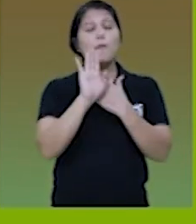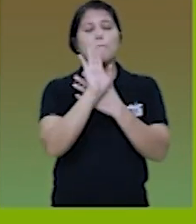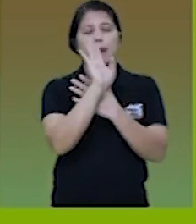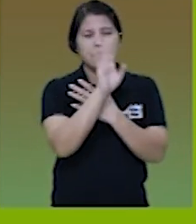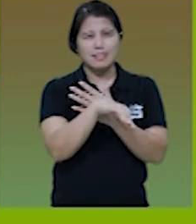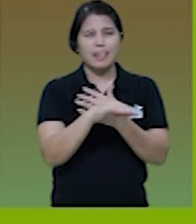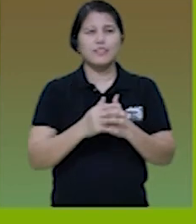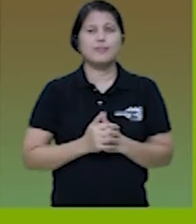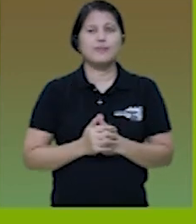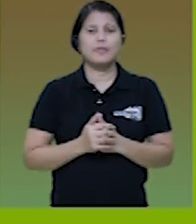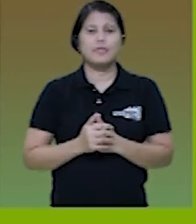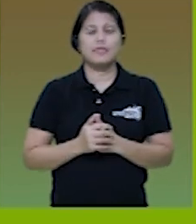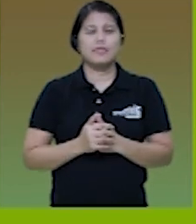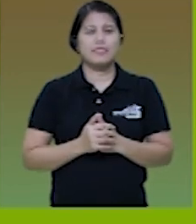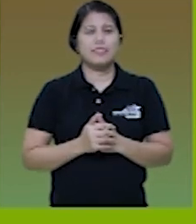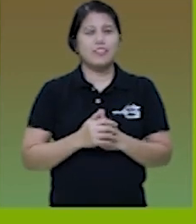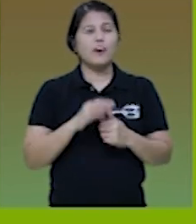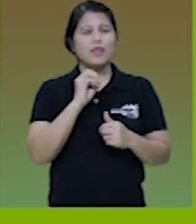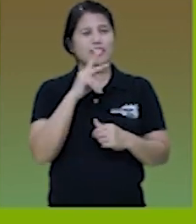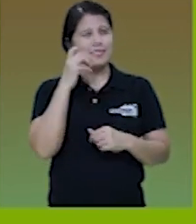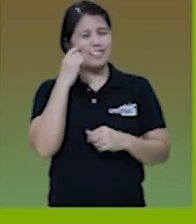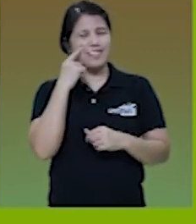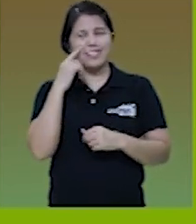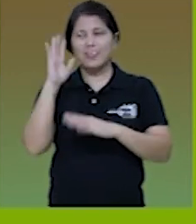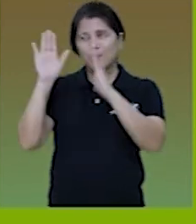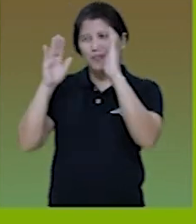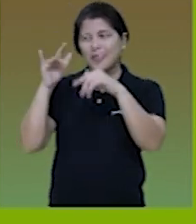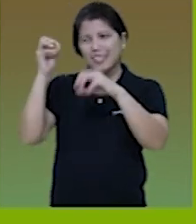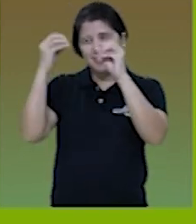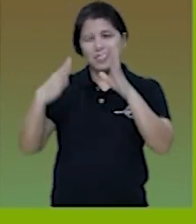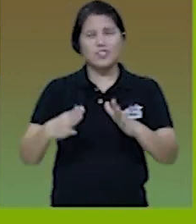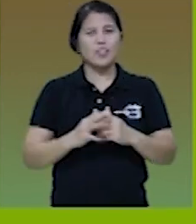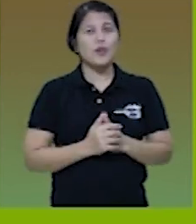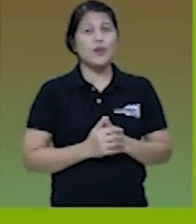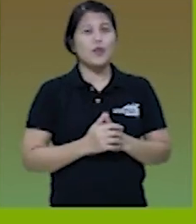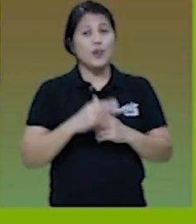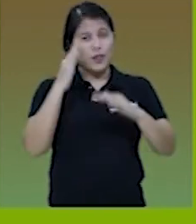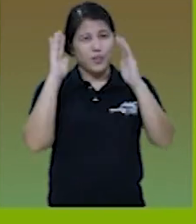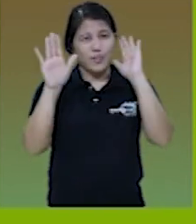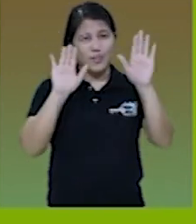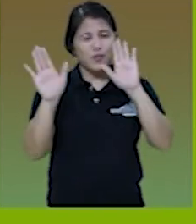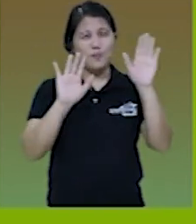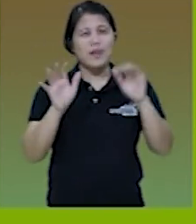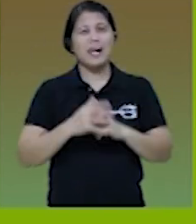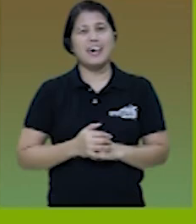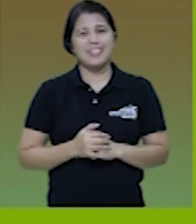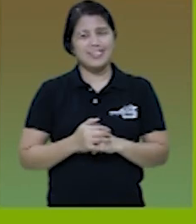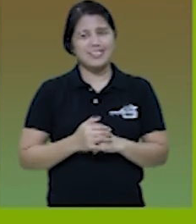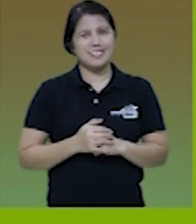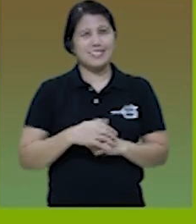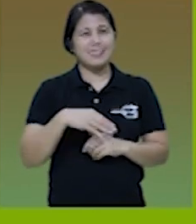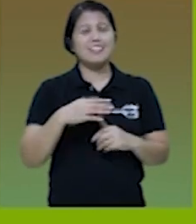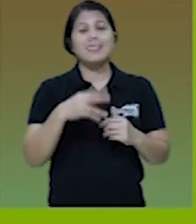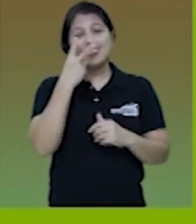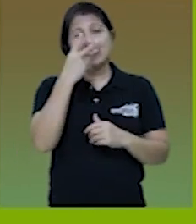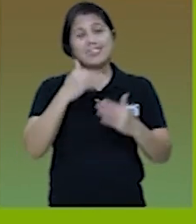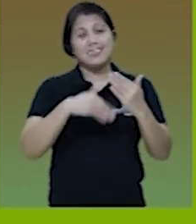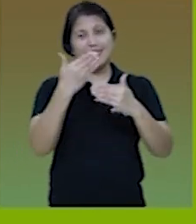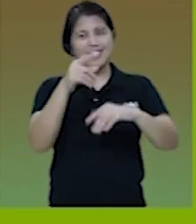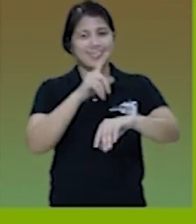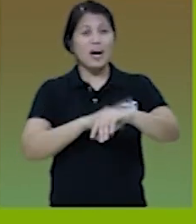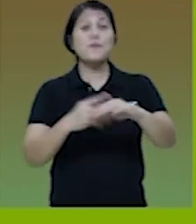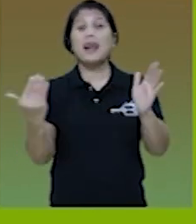Okay, Gina. Goodbye, teacher. See you around. Goodbye for now. Bye, kids. See you next